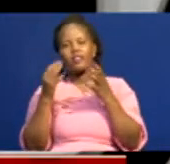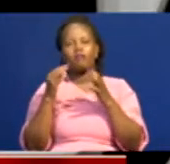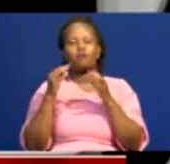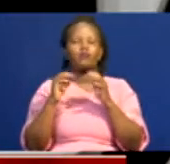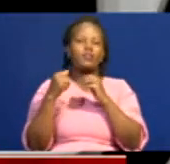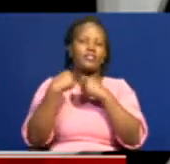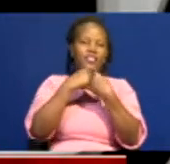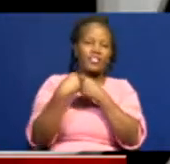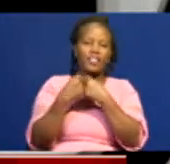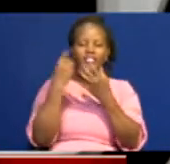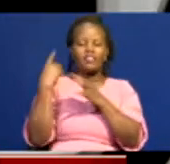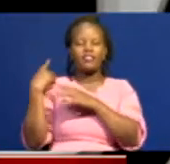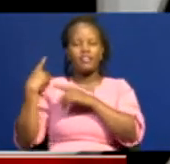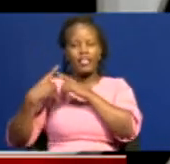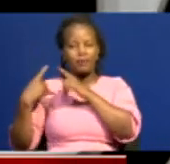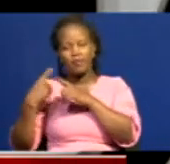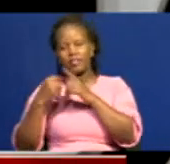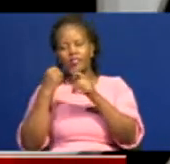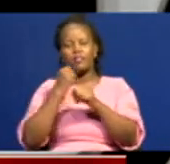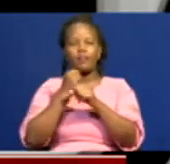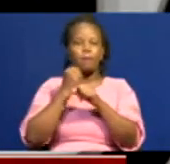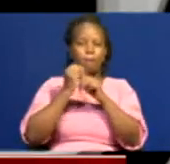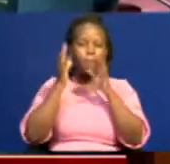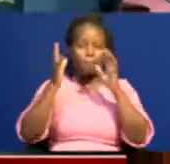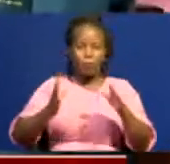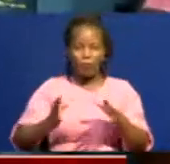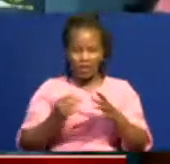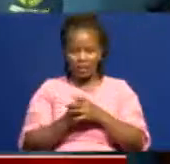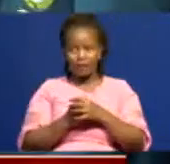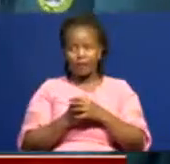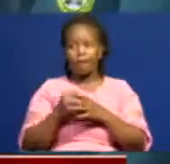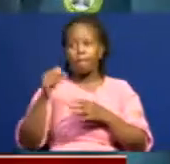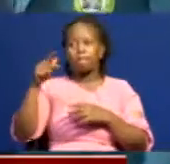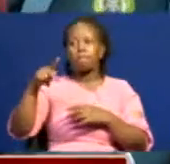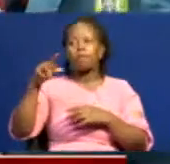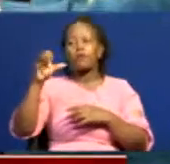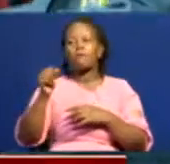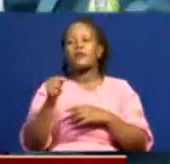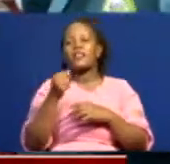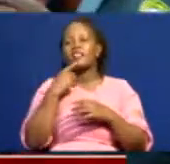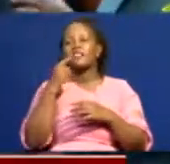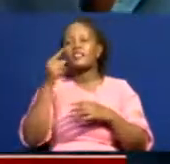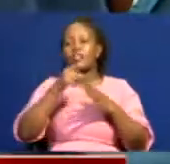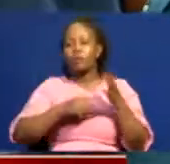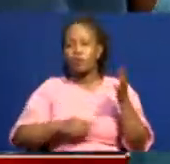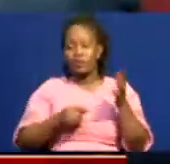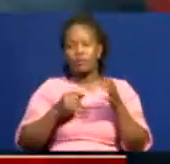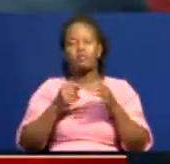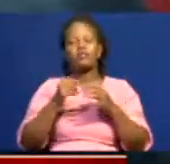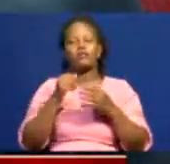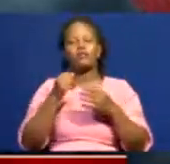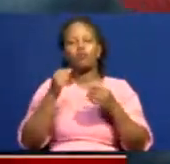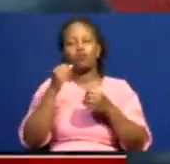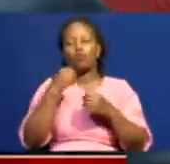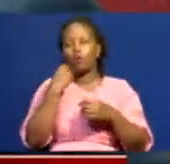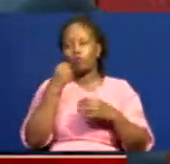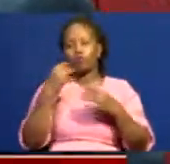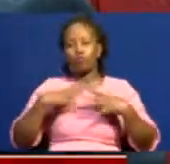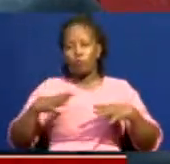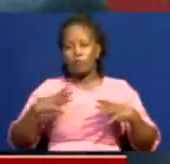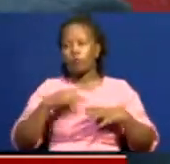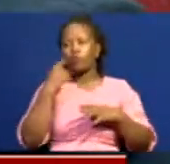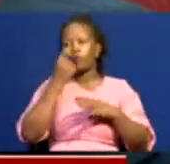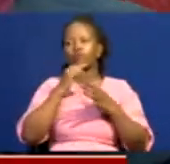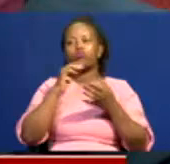companies, Labour and Skills Development Principal Secretary Shadrack Mwadime said that the employees whose employment contract had been